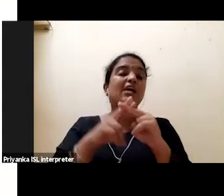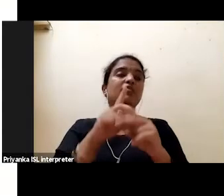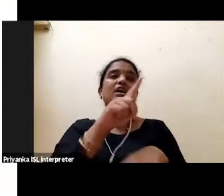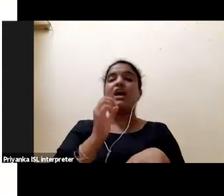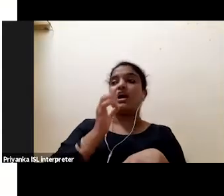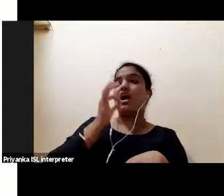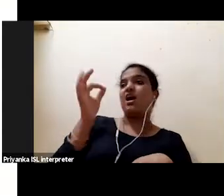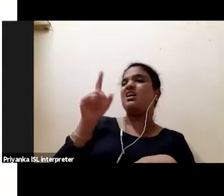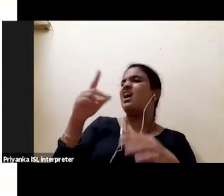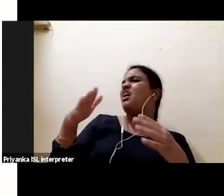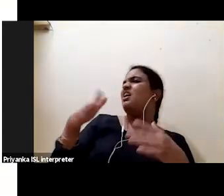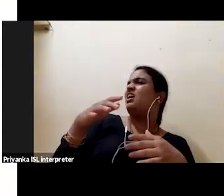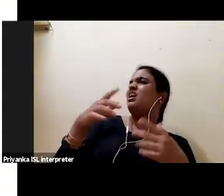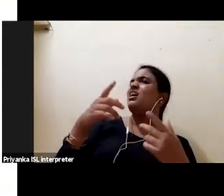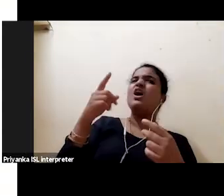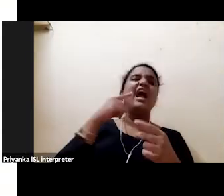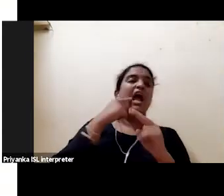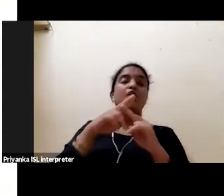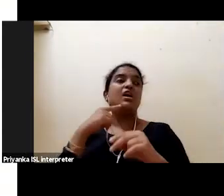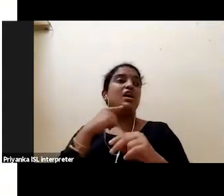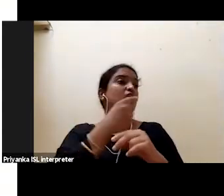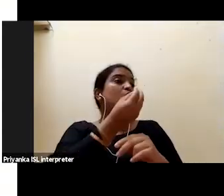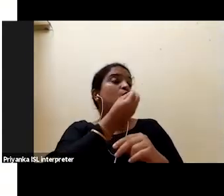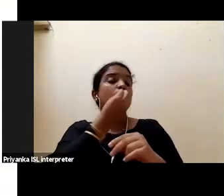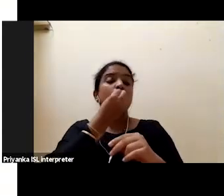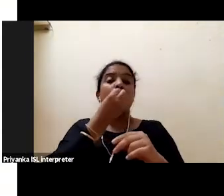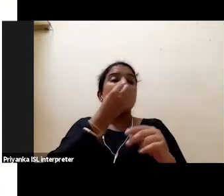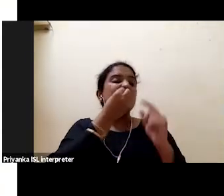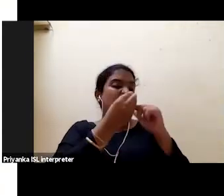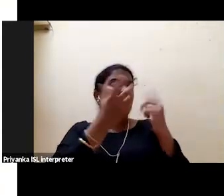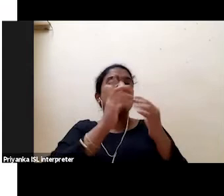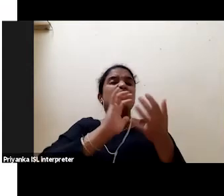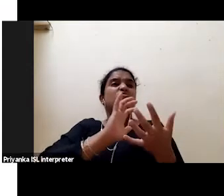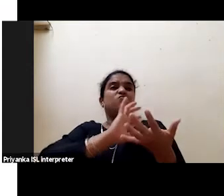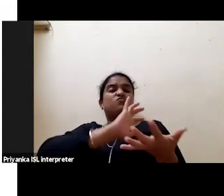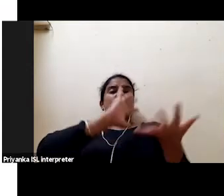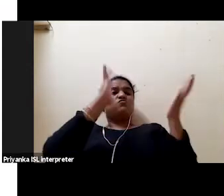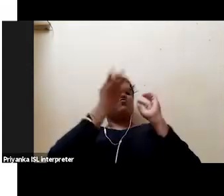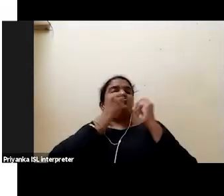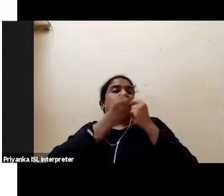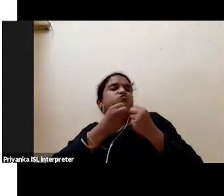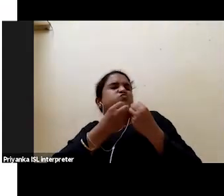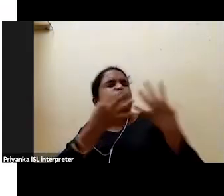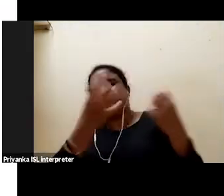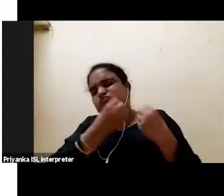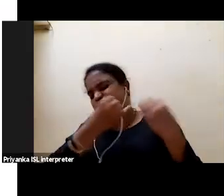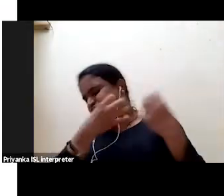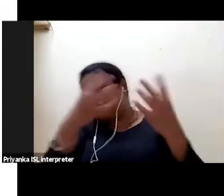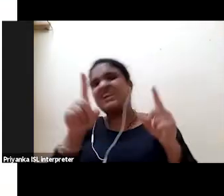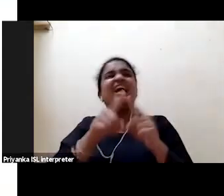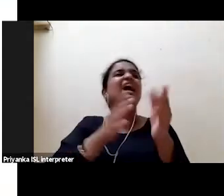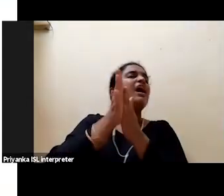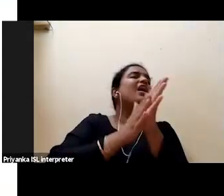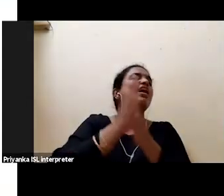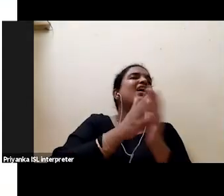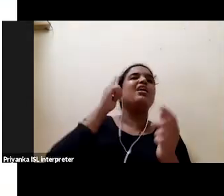what do you write and you say I write about food, now the universe of food is so vast that it doesn't spark any interest. And it's like